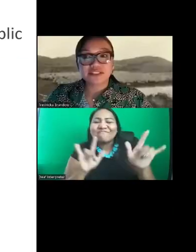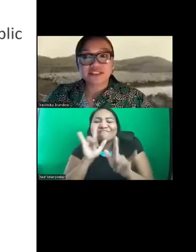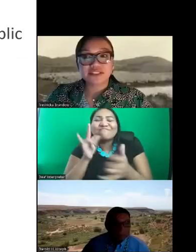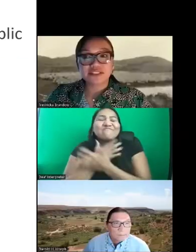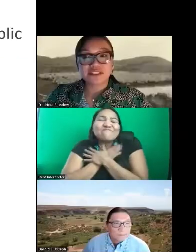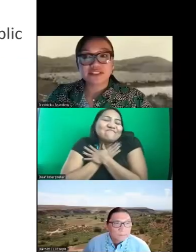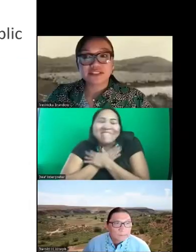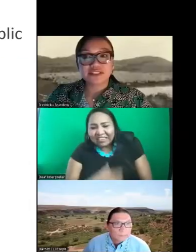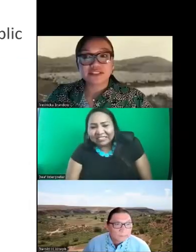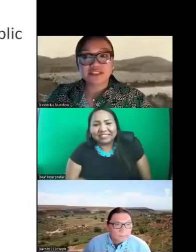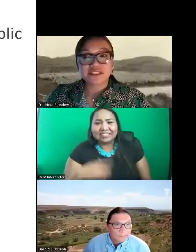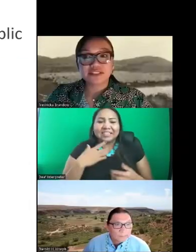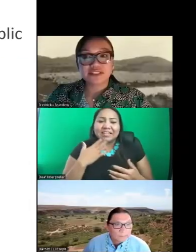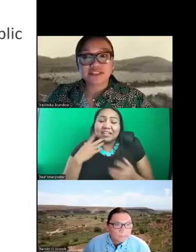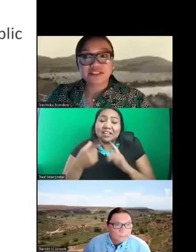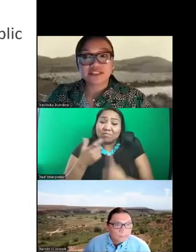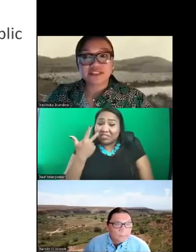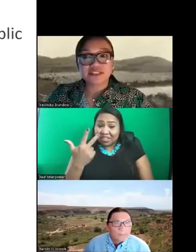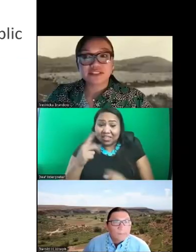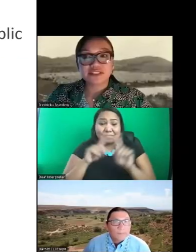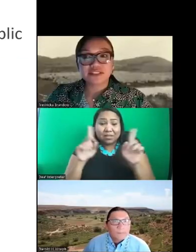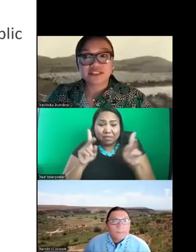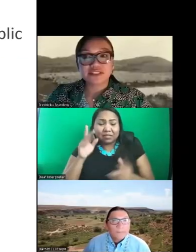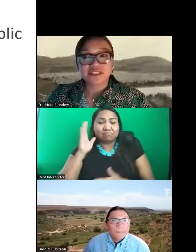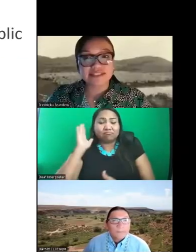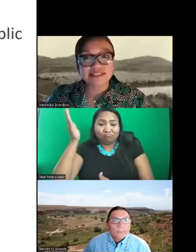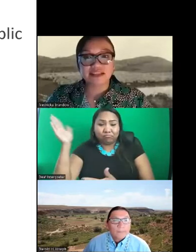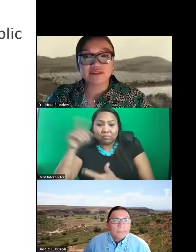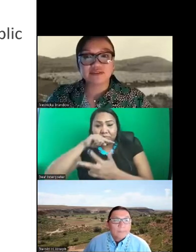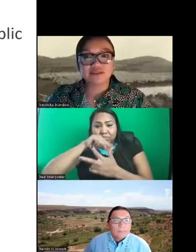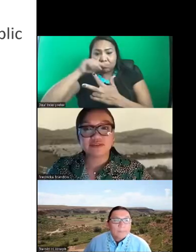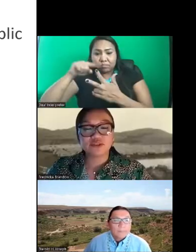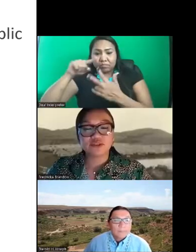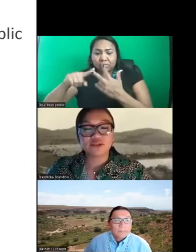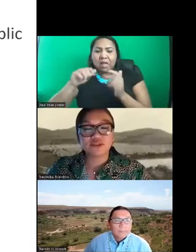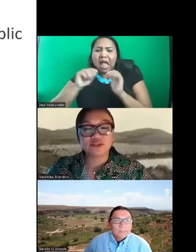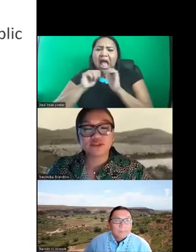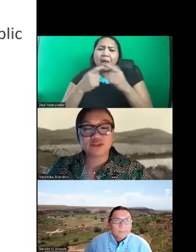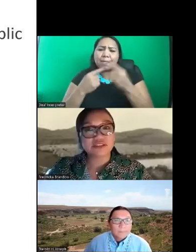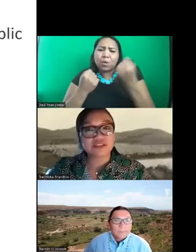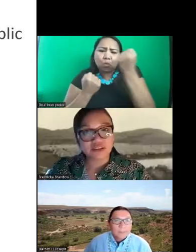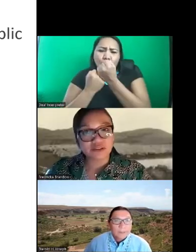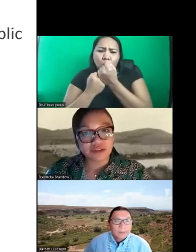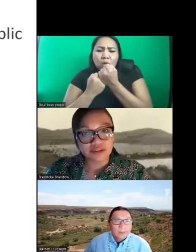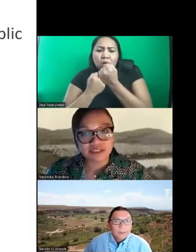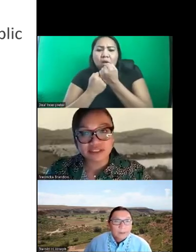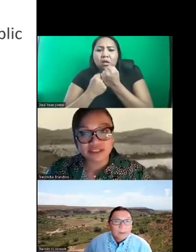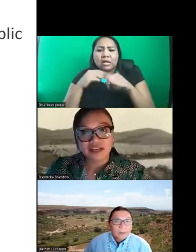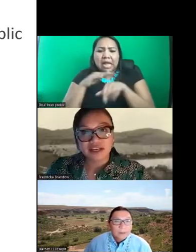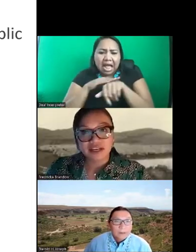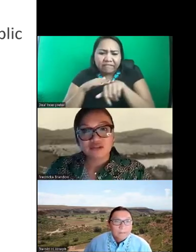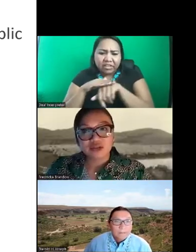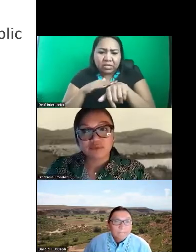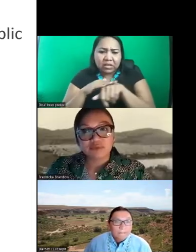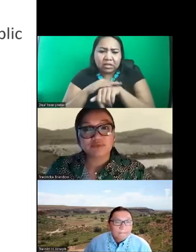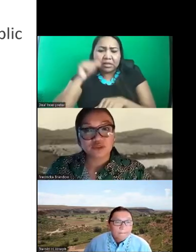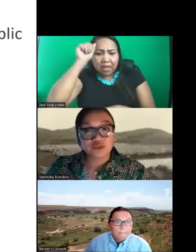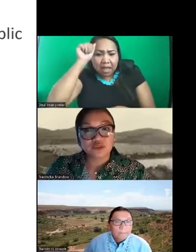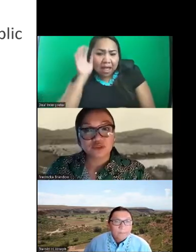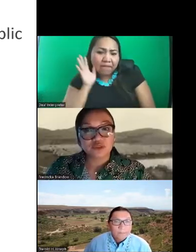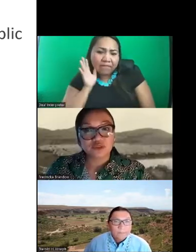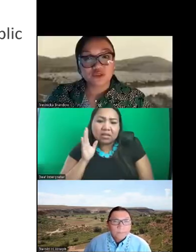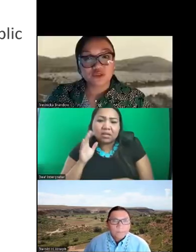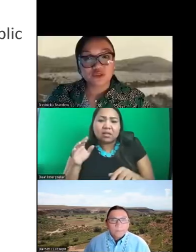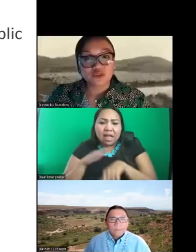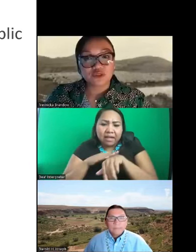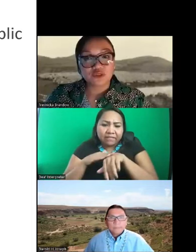the perspective of how to support American Indian Alaska Native youth in their entry to healthcare careers and training